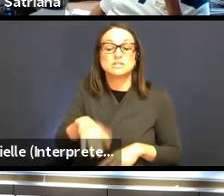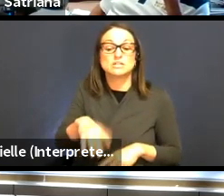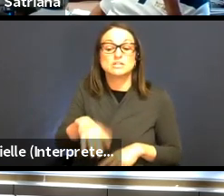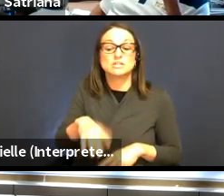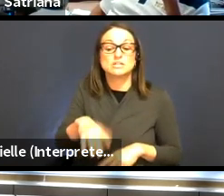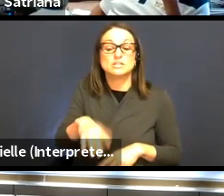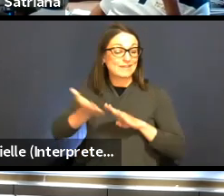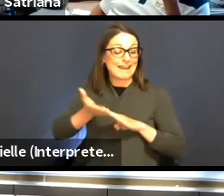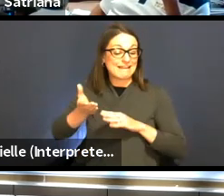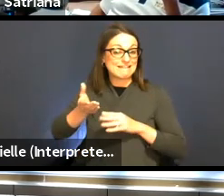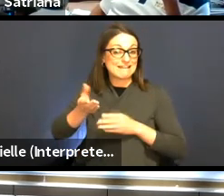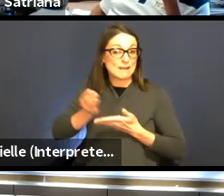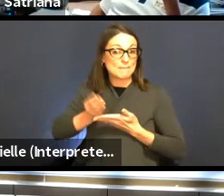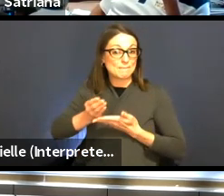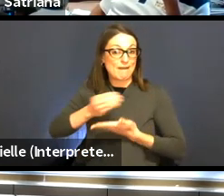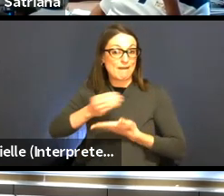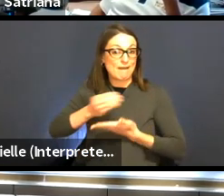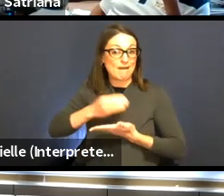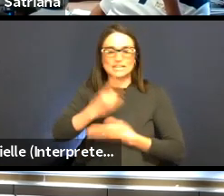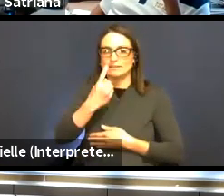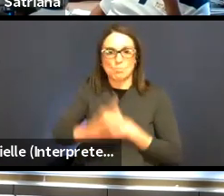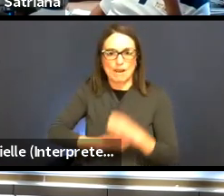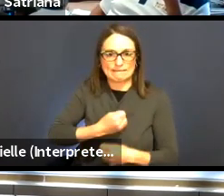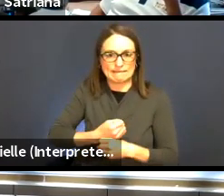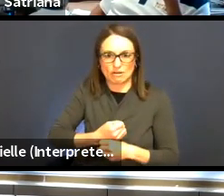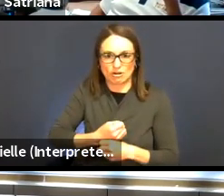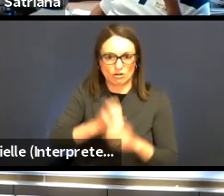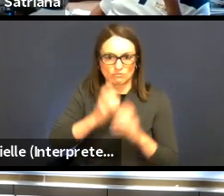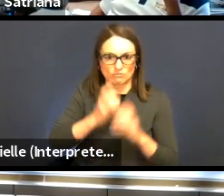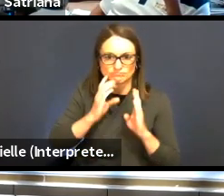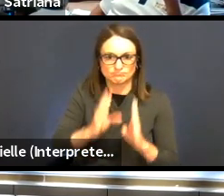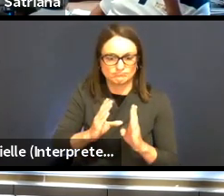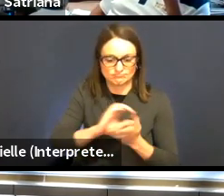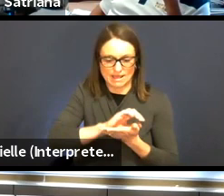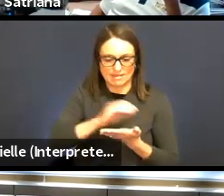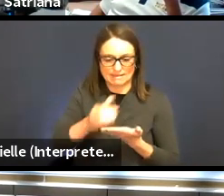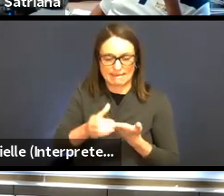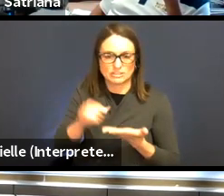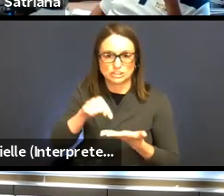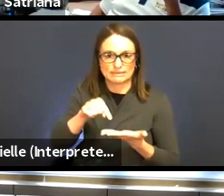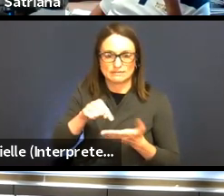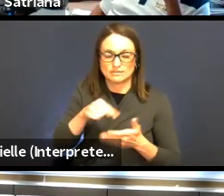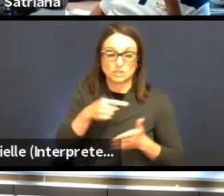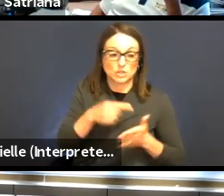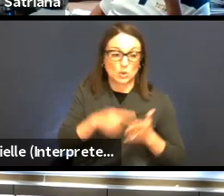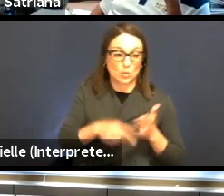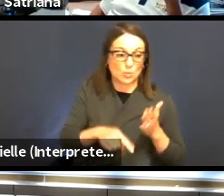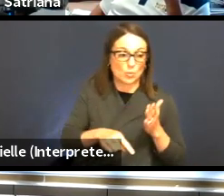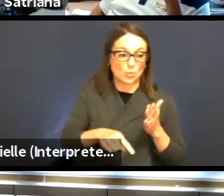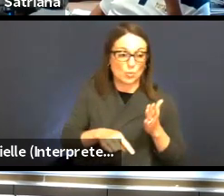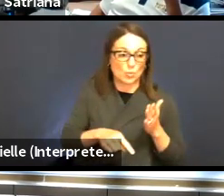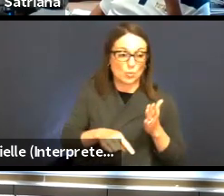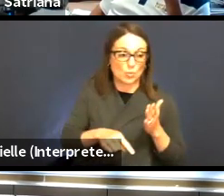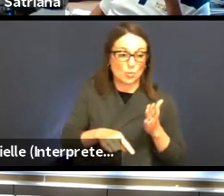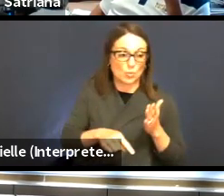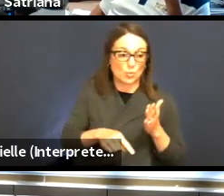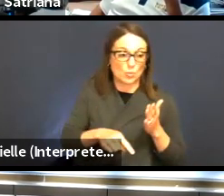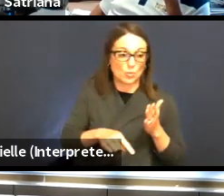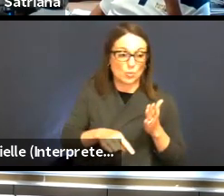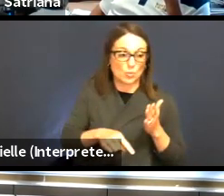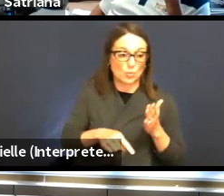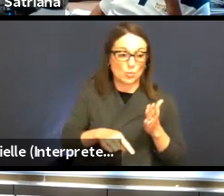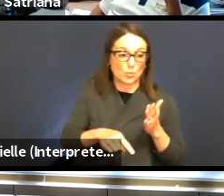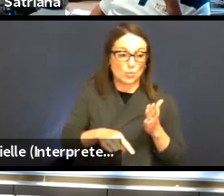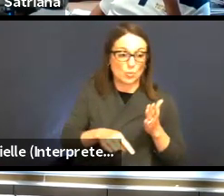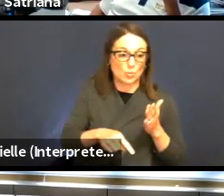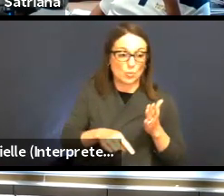1-year allocation and then what's used is used and what isn't reverts, the budgets that in that bucket that